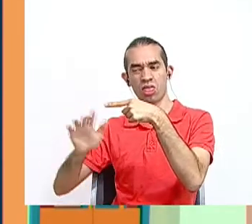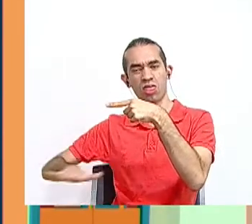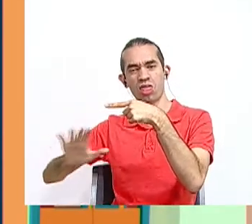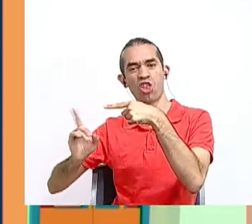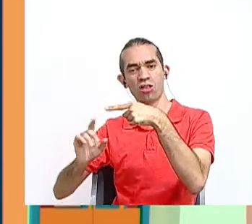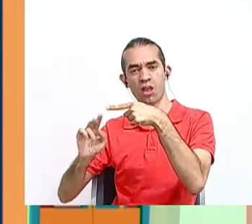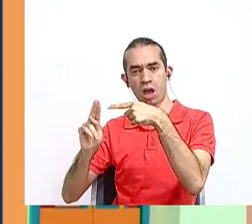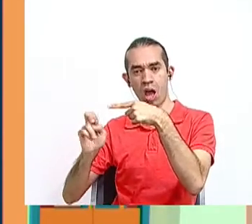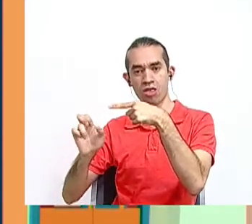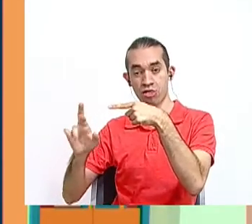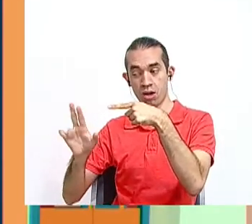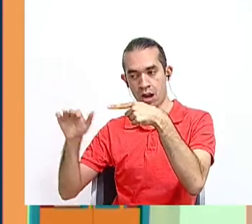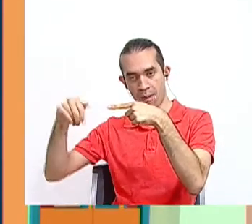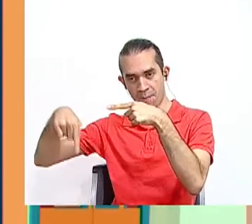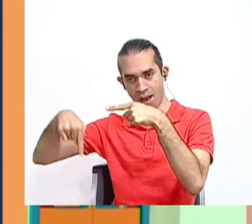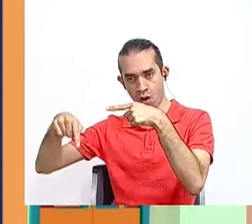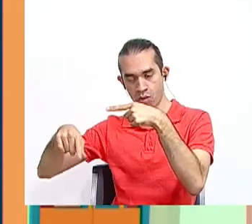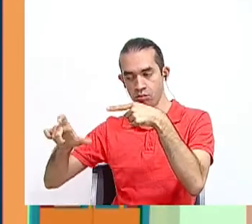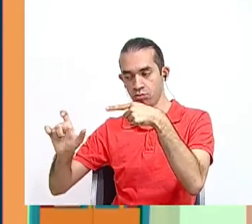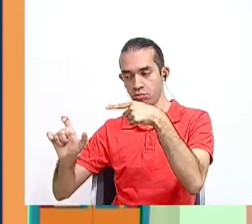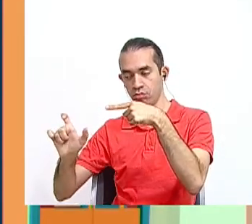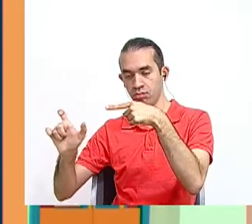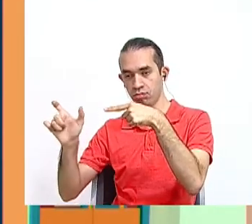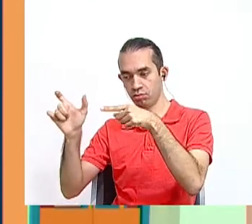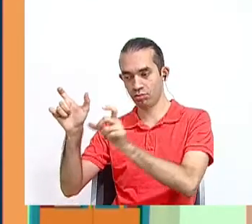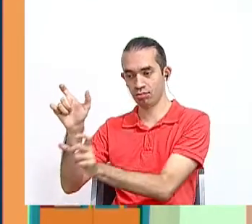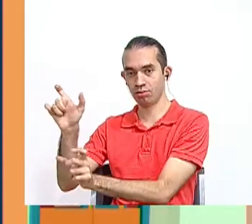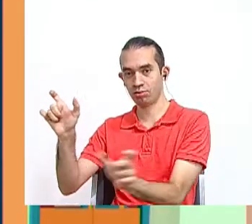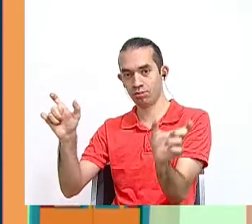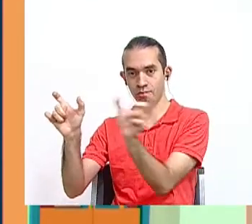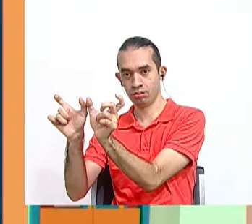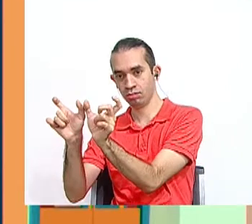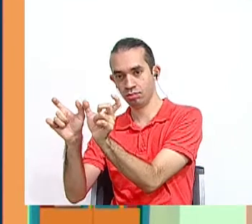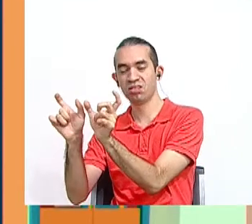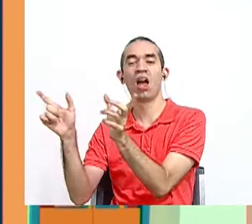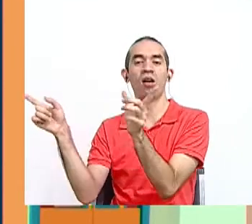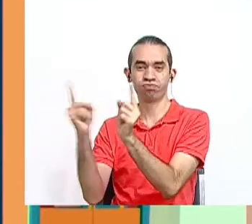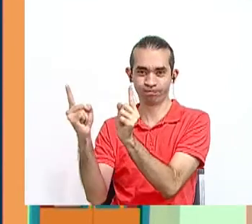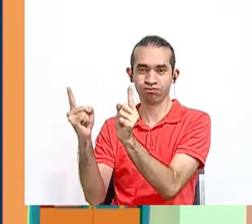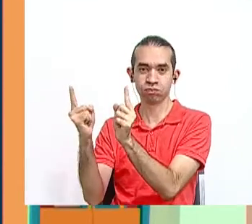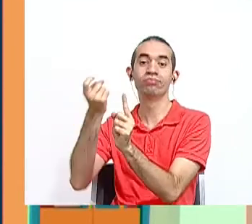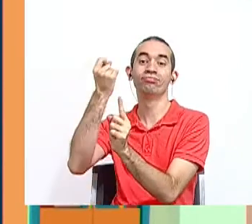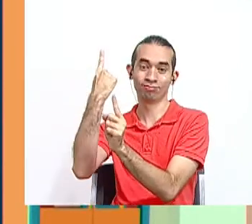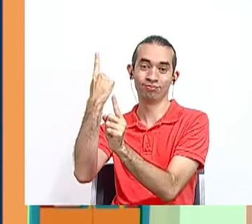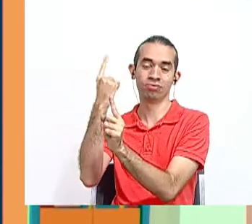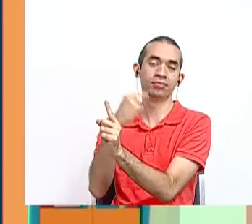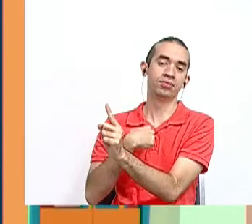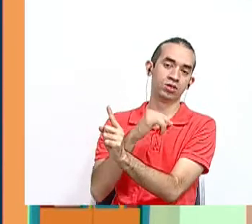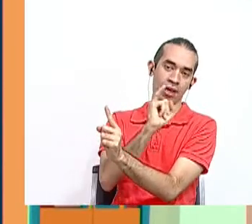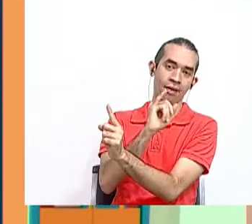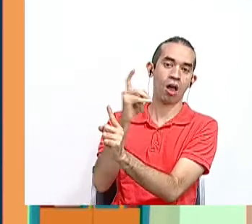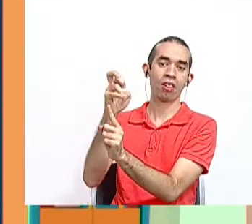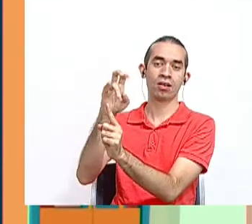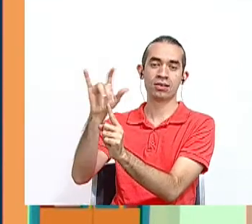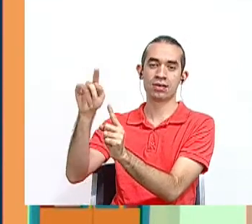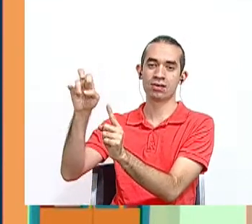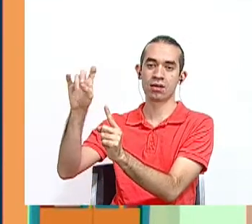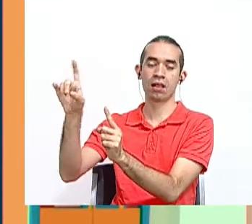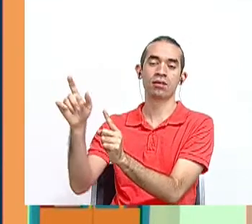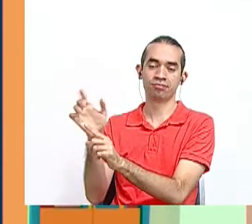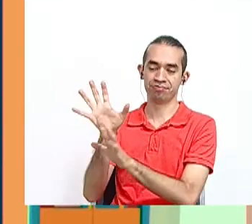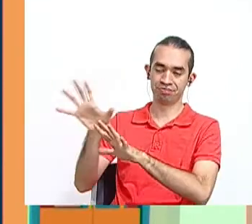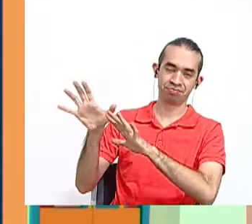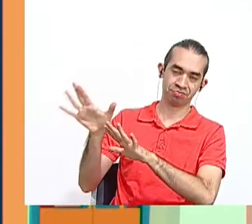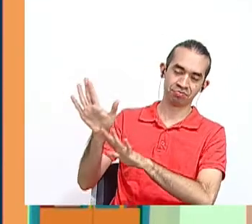Yes? So this is I understand. I understand. Do you get it? It's not